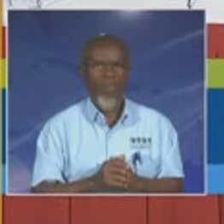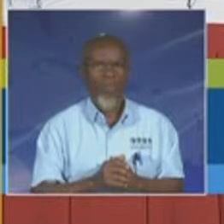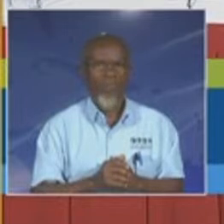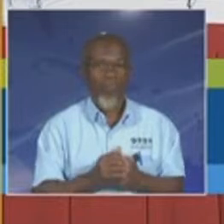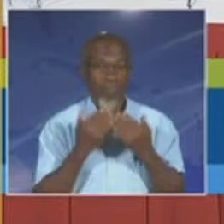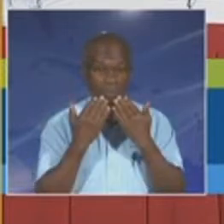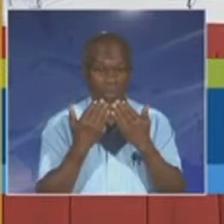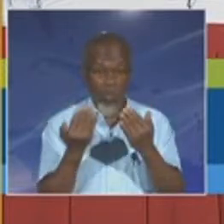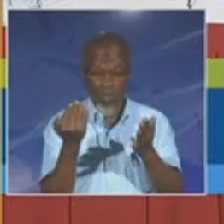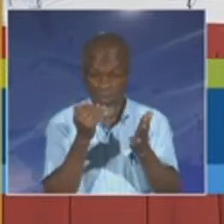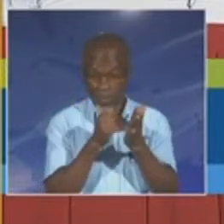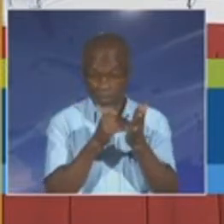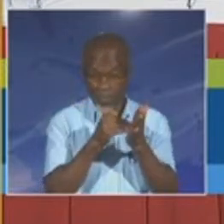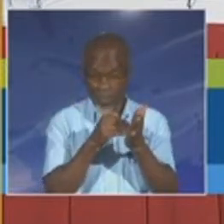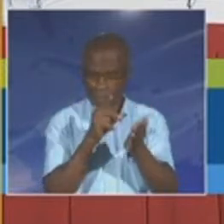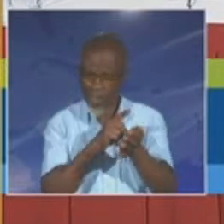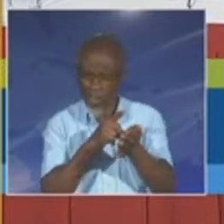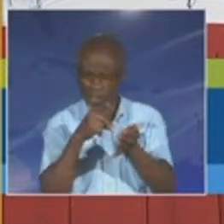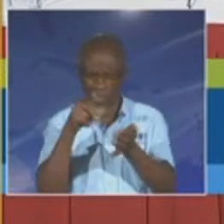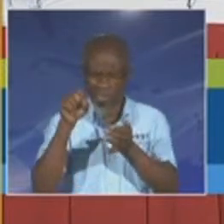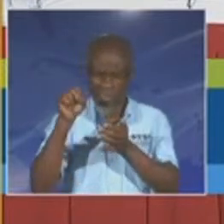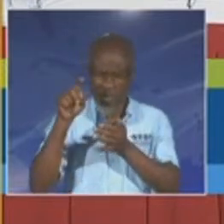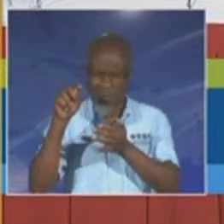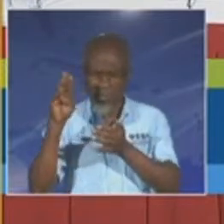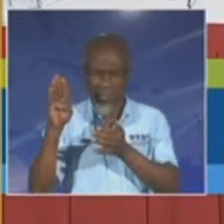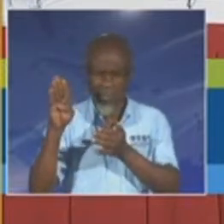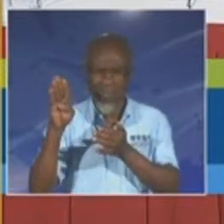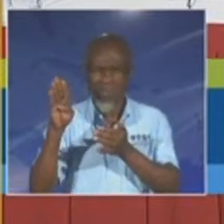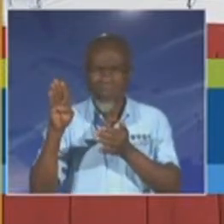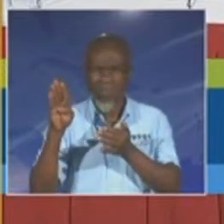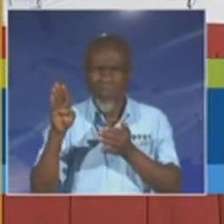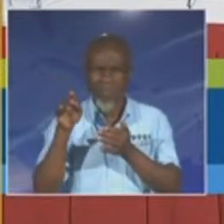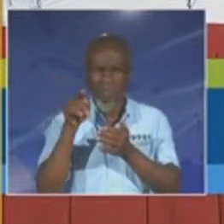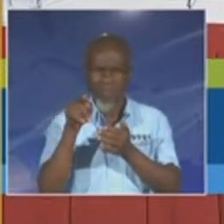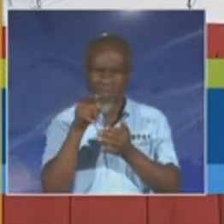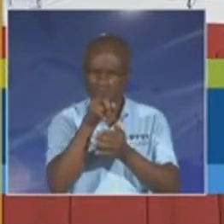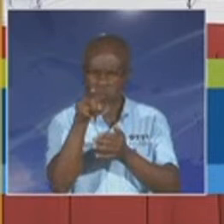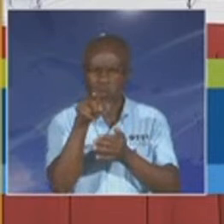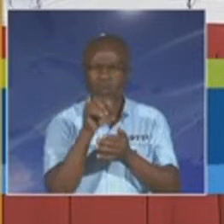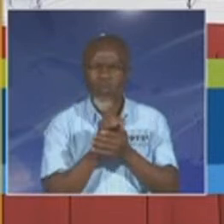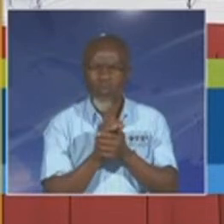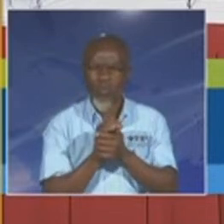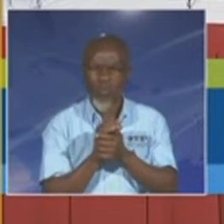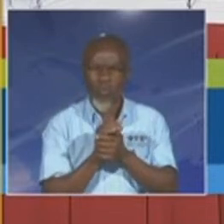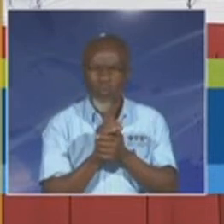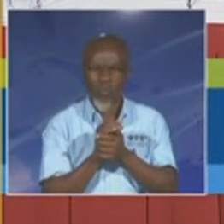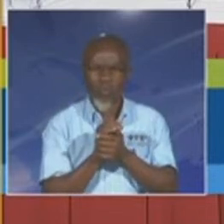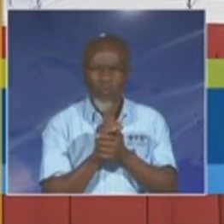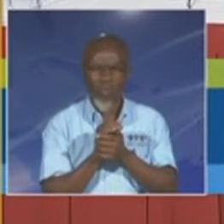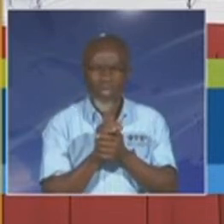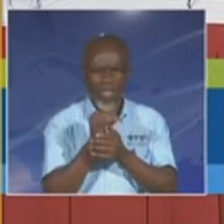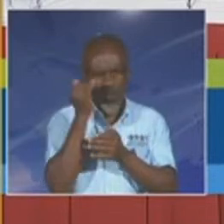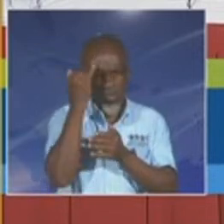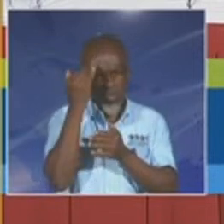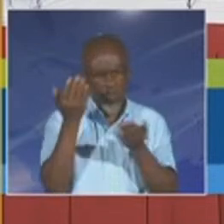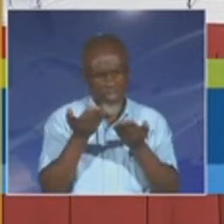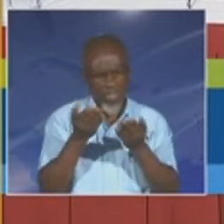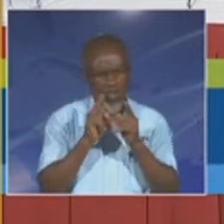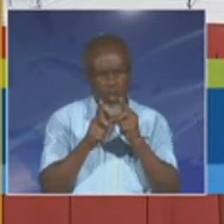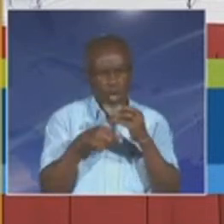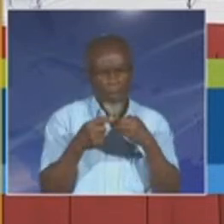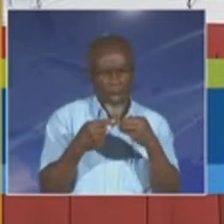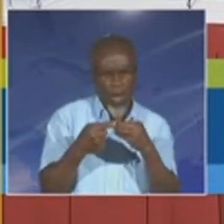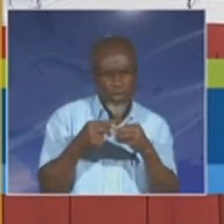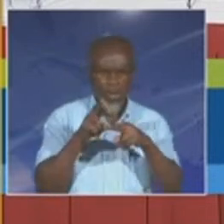Thank you again. Dr. St. Bernard, this one is for you. I know you're here to talk about salt essentially, but every time we